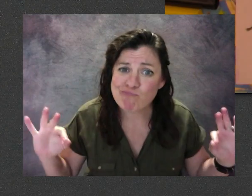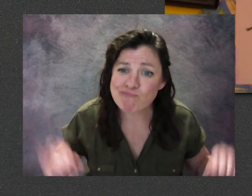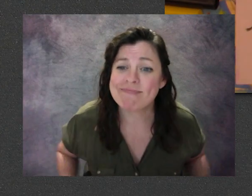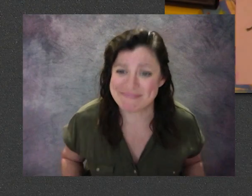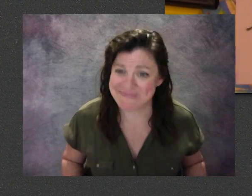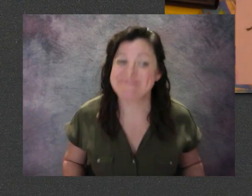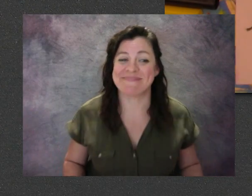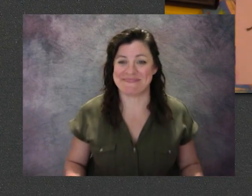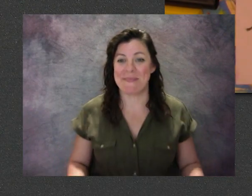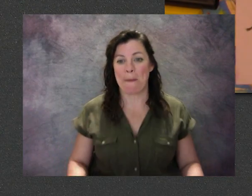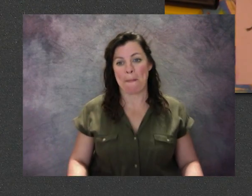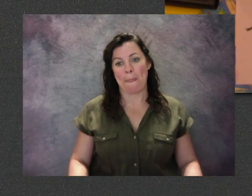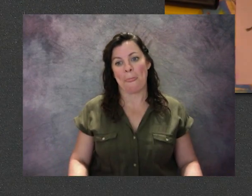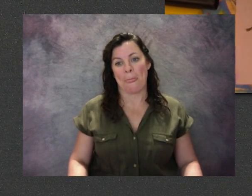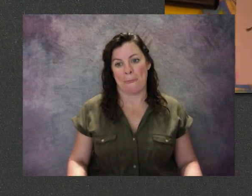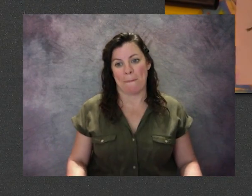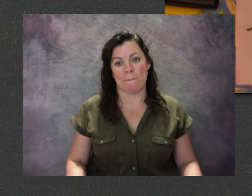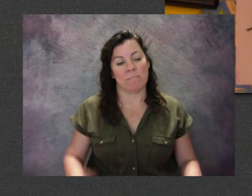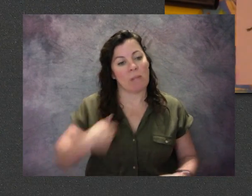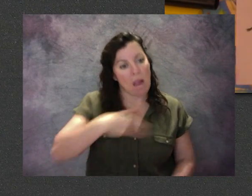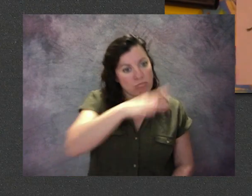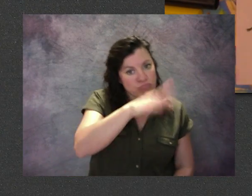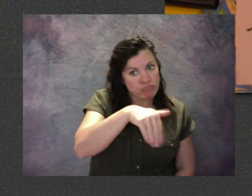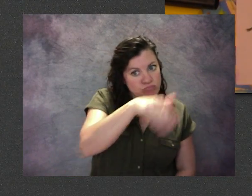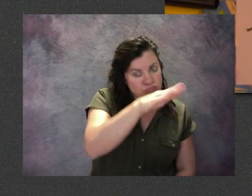long time.